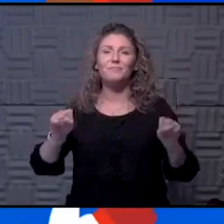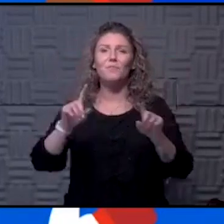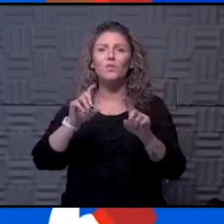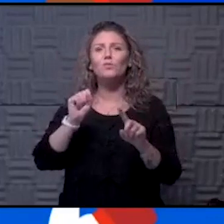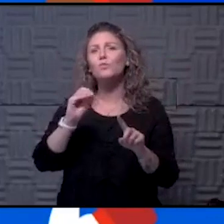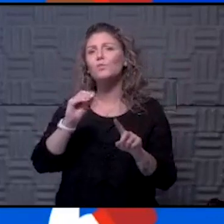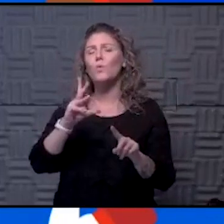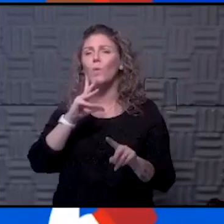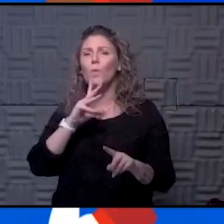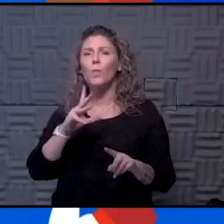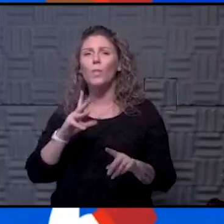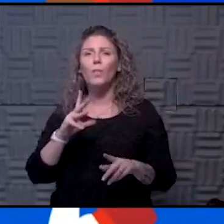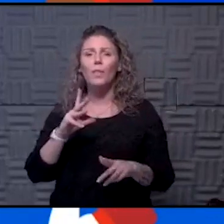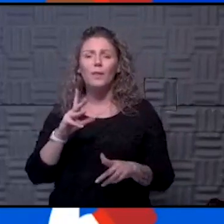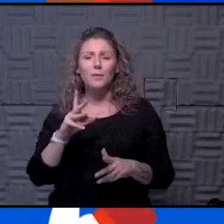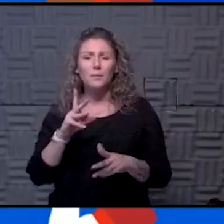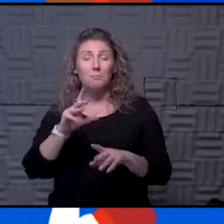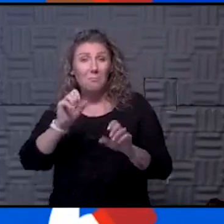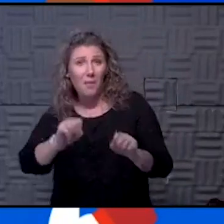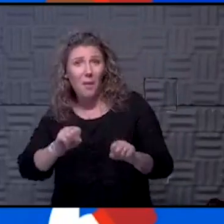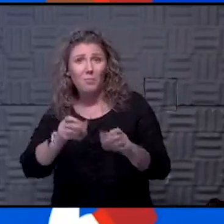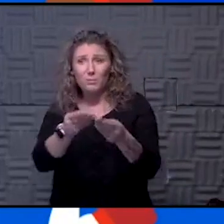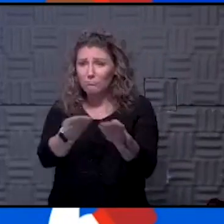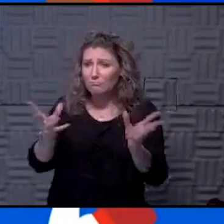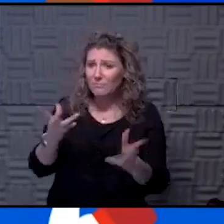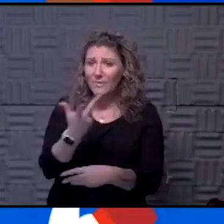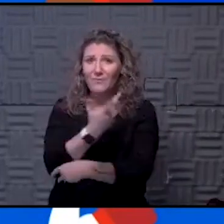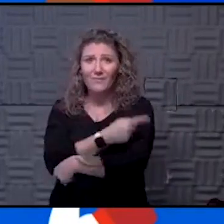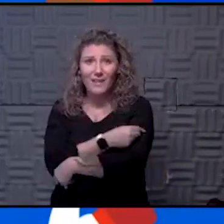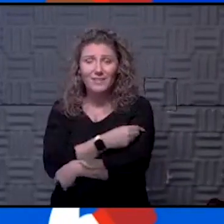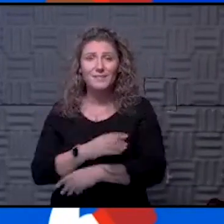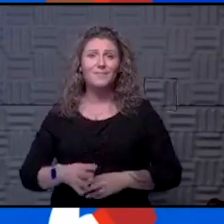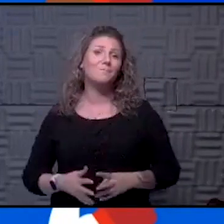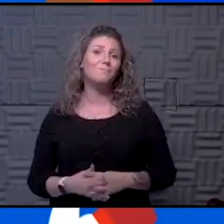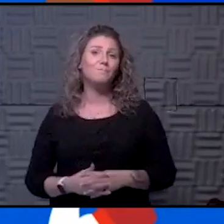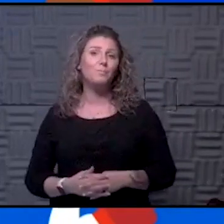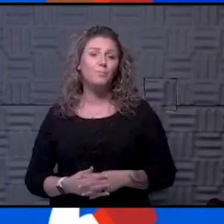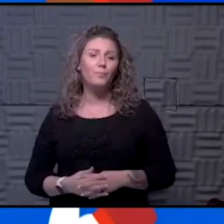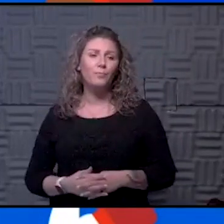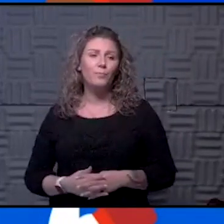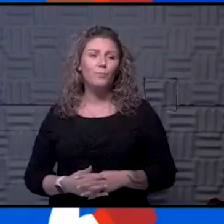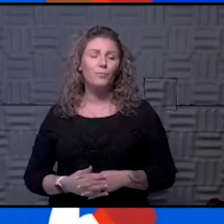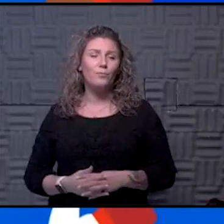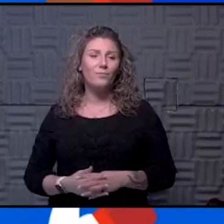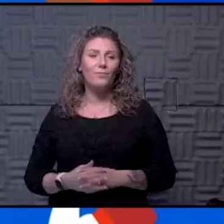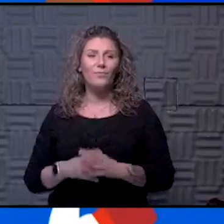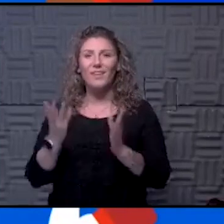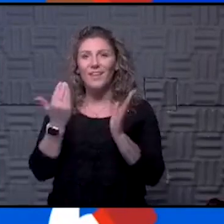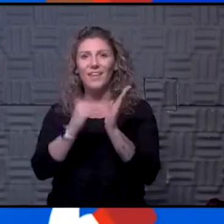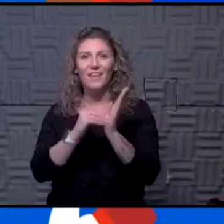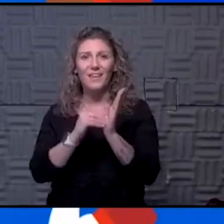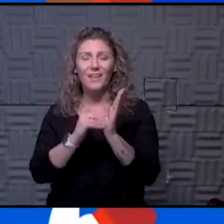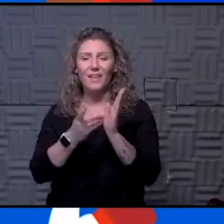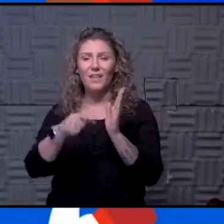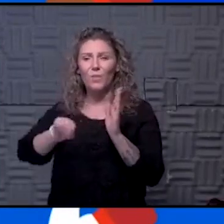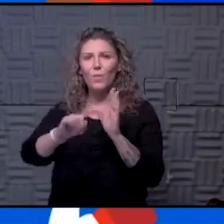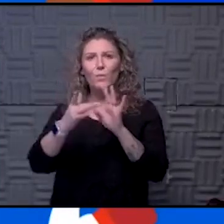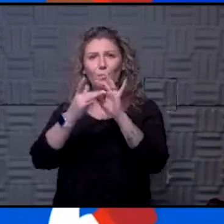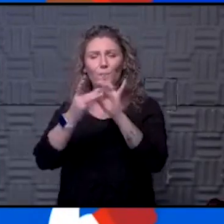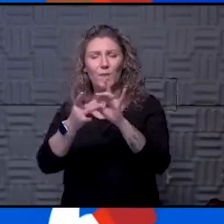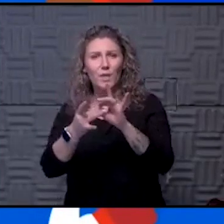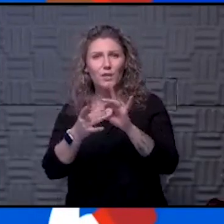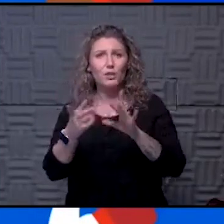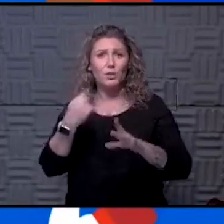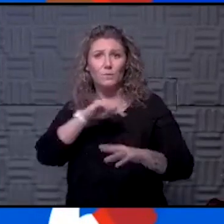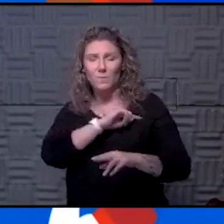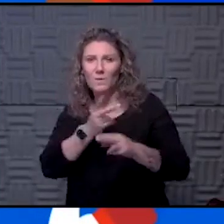from being able to get the vaccine out, we, again, build on those relationships. And I think that's